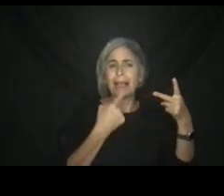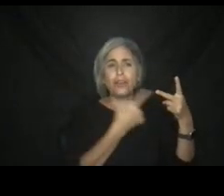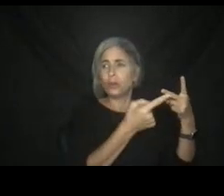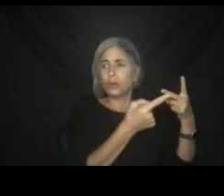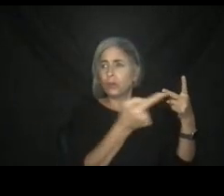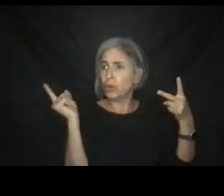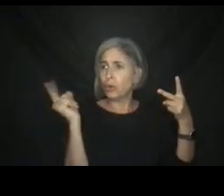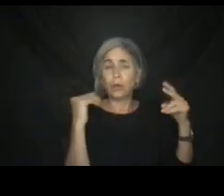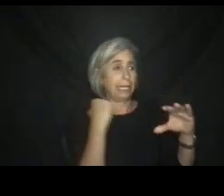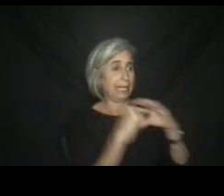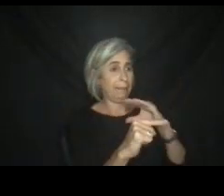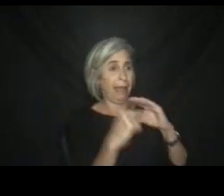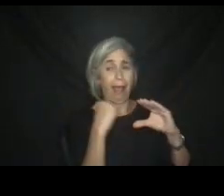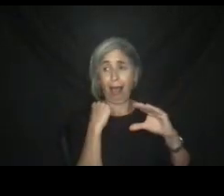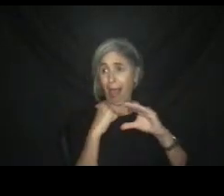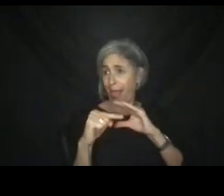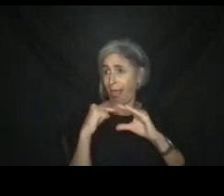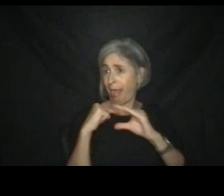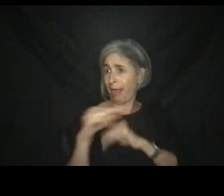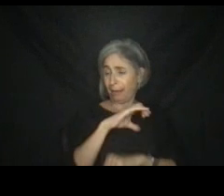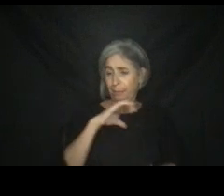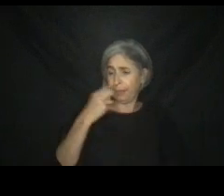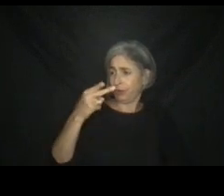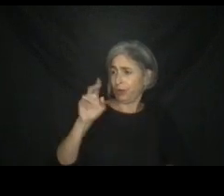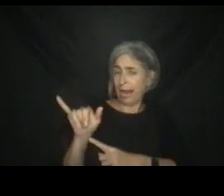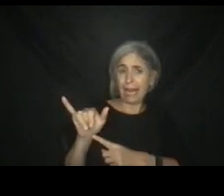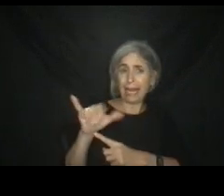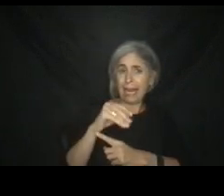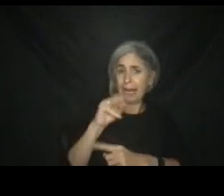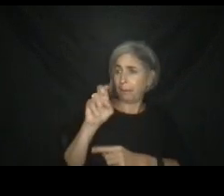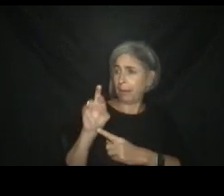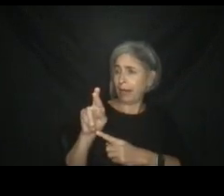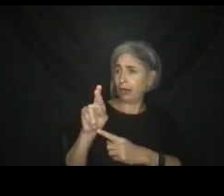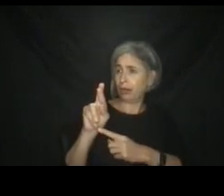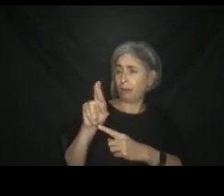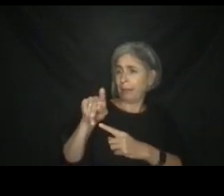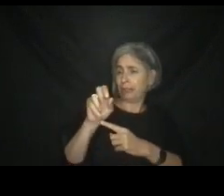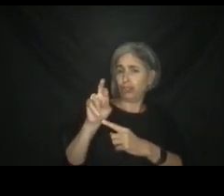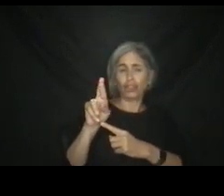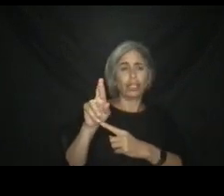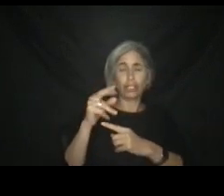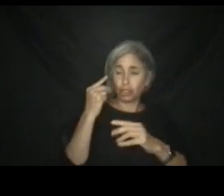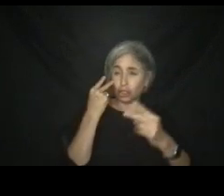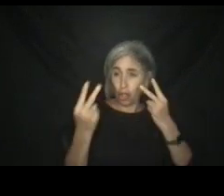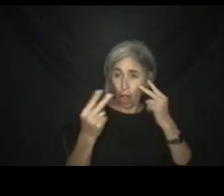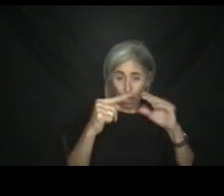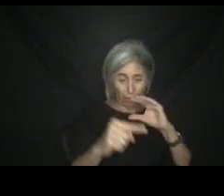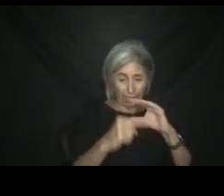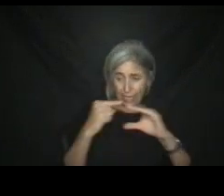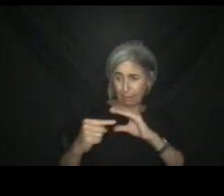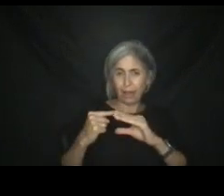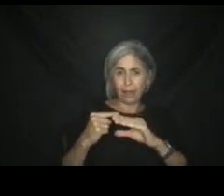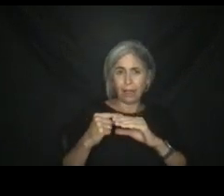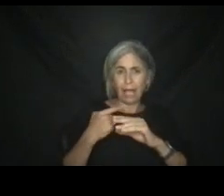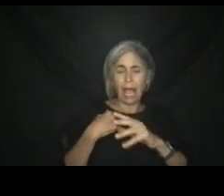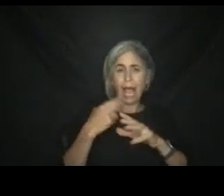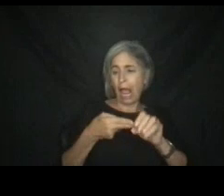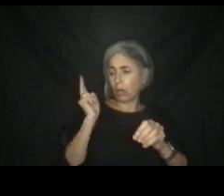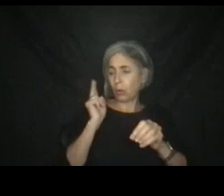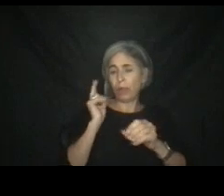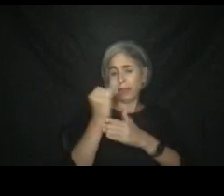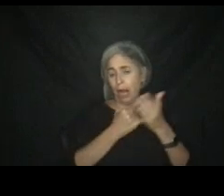via email, and Commissioner Hay and Mayor Pensurga saw this email, when I quit the Arts